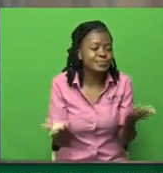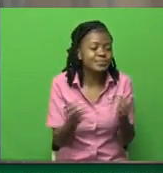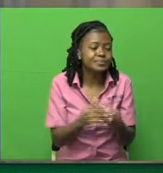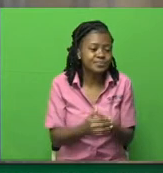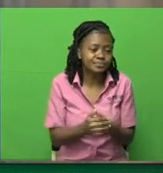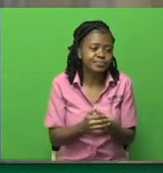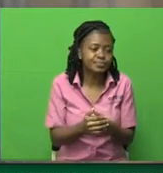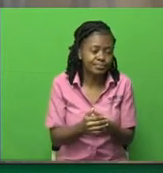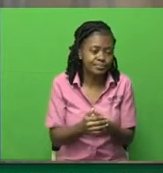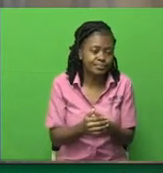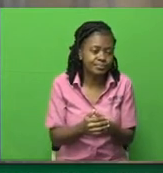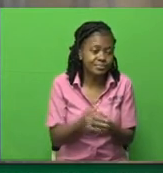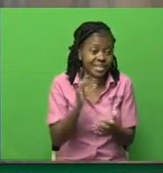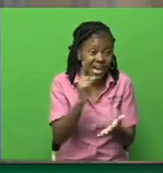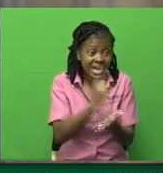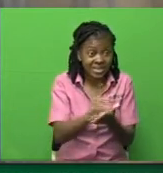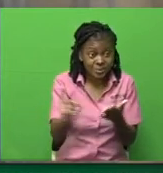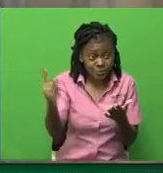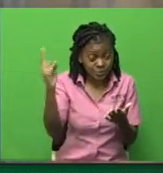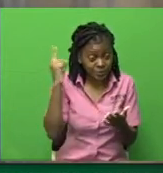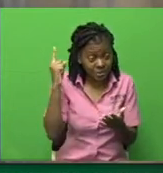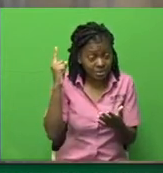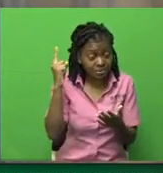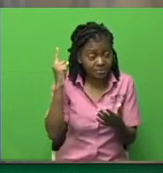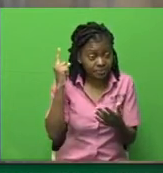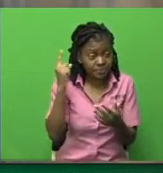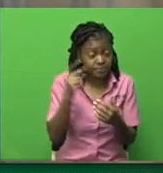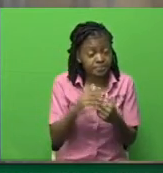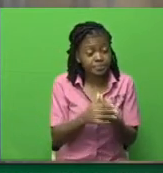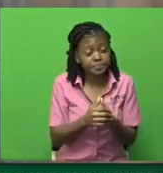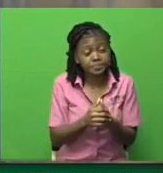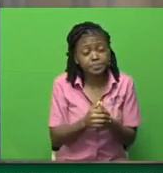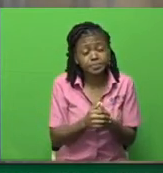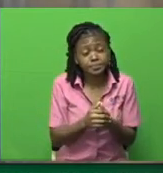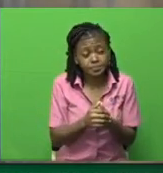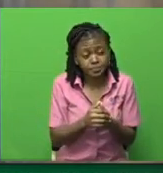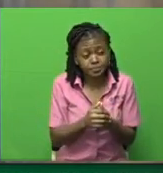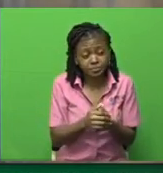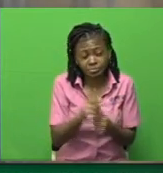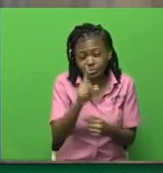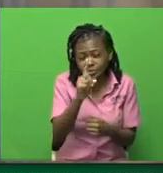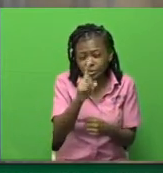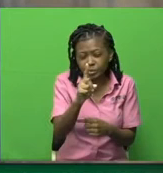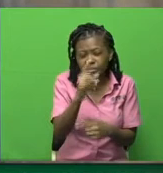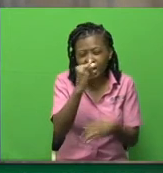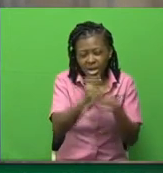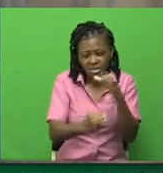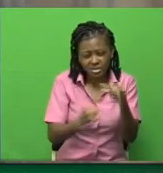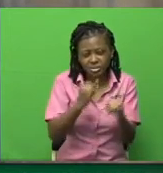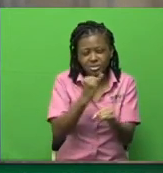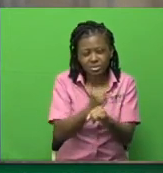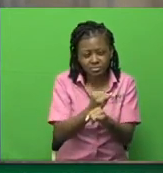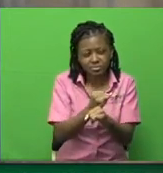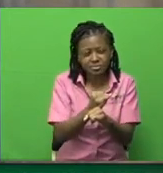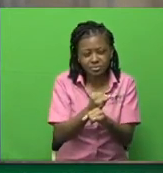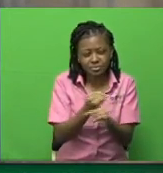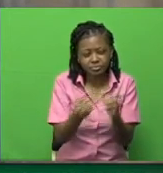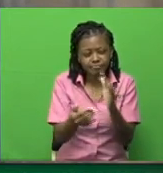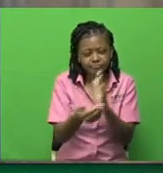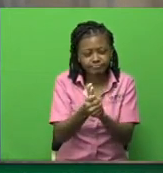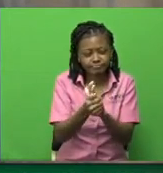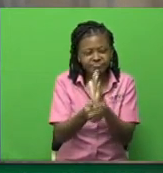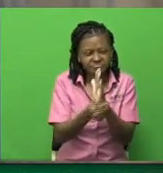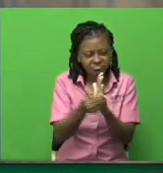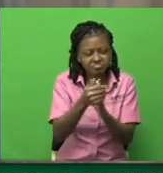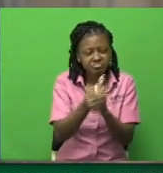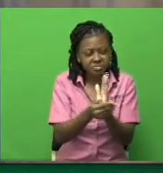just last week for techcon an international ammonia publication by IHS Market reported and